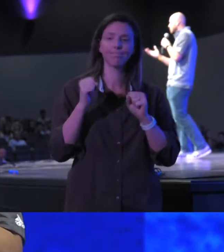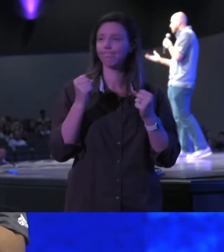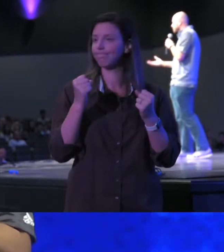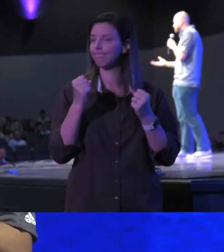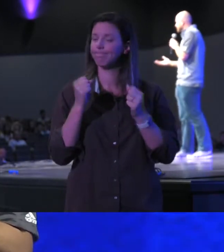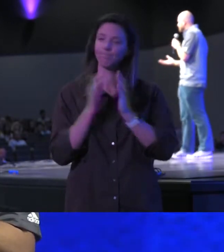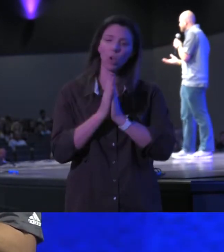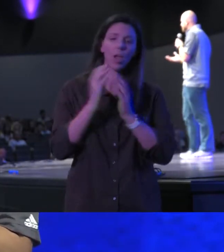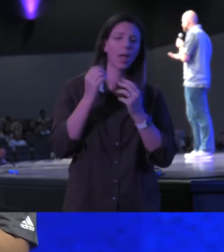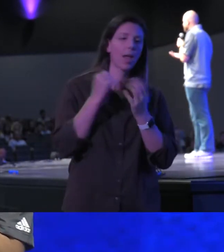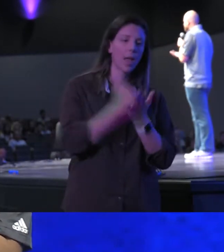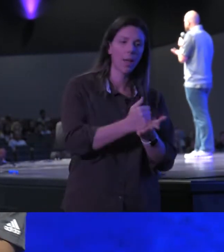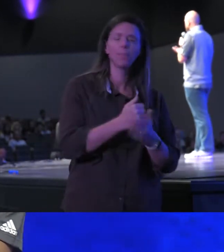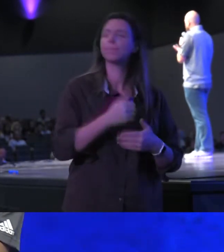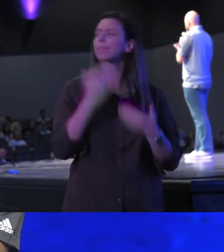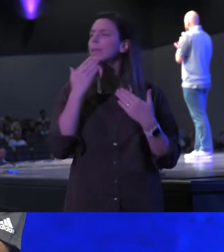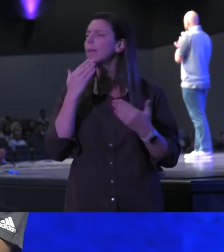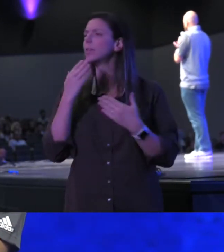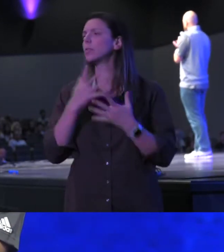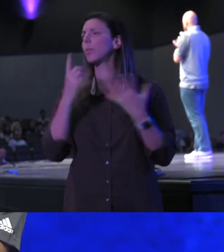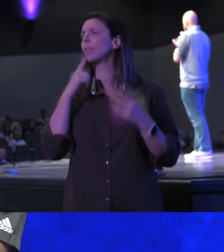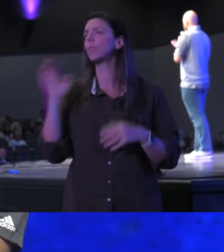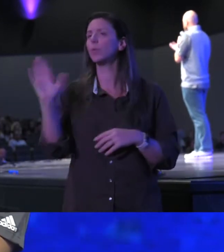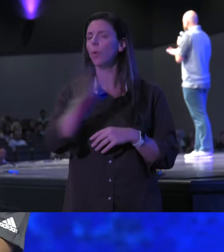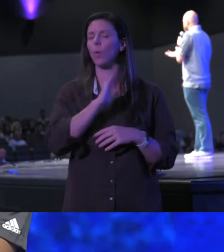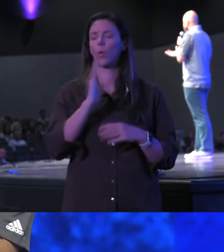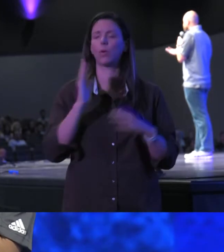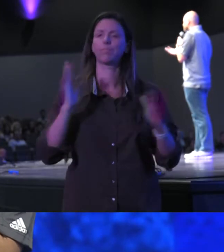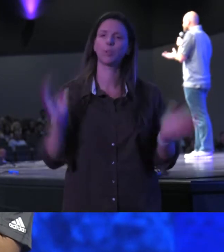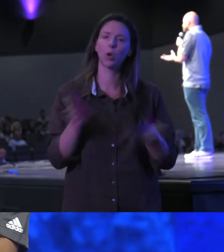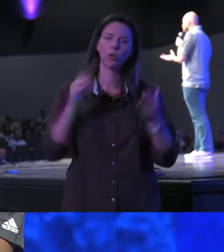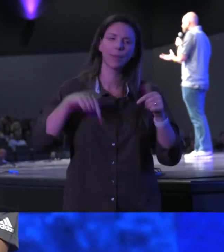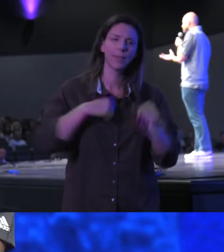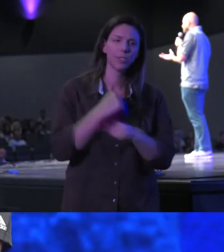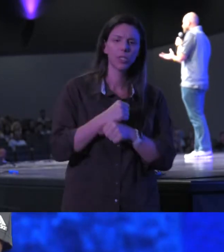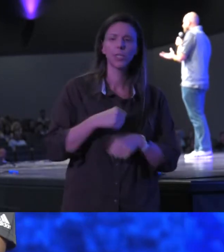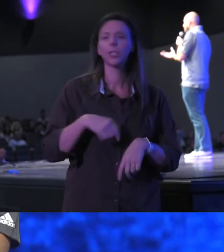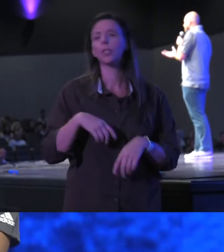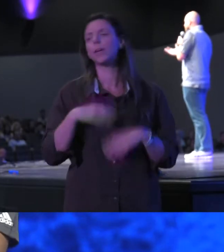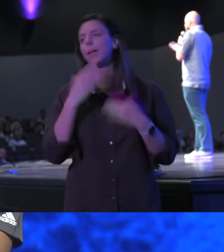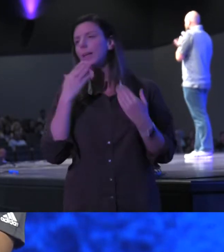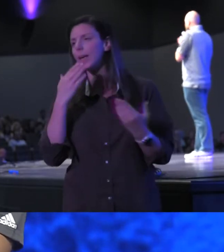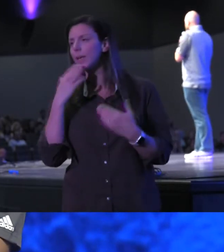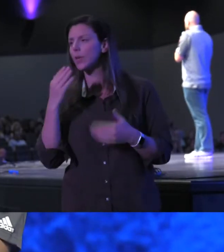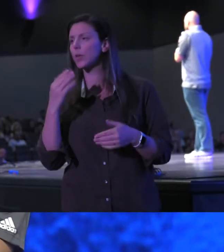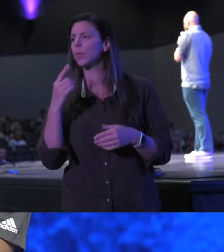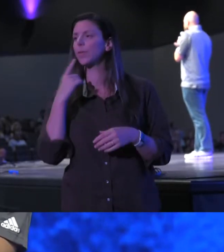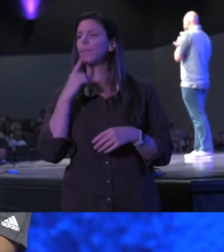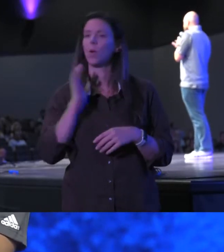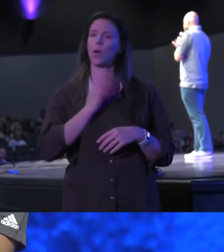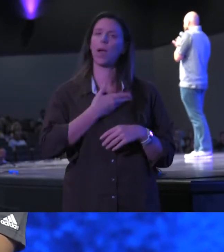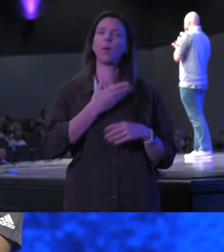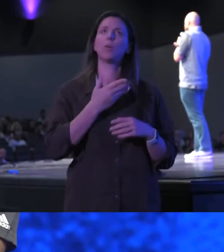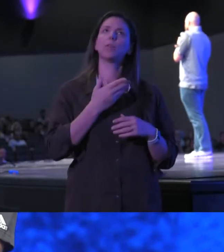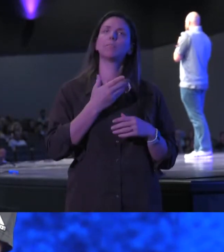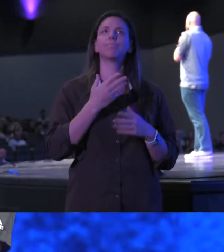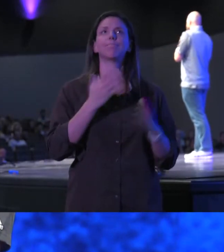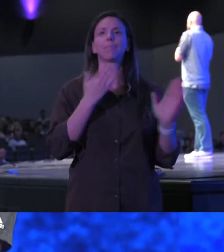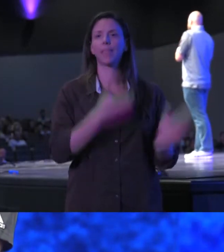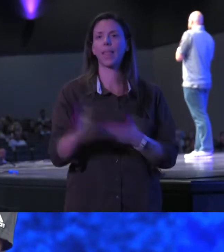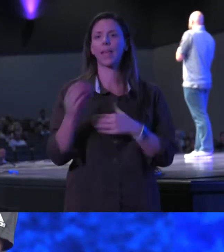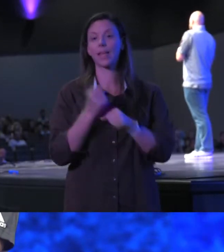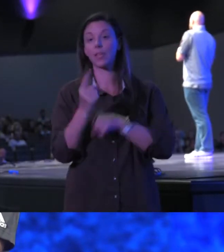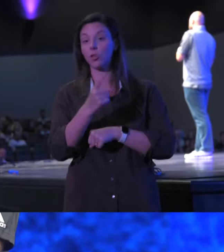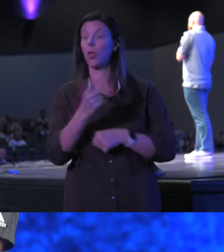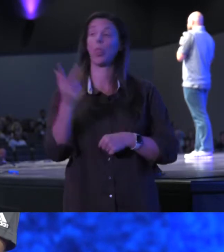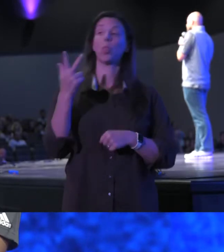much for your encouragement this year. Thank you so much for what we're going to do next year. There are three ways that you can get ready for next